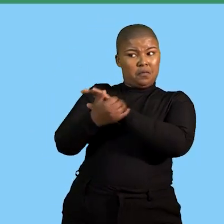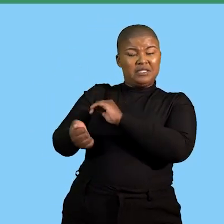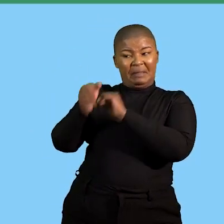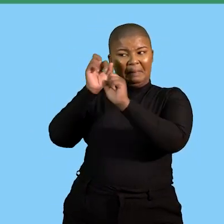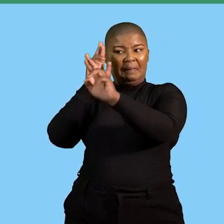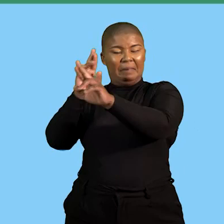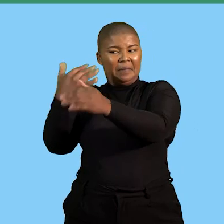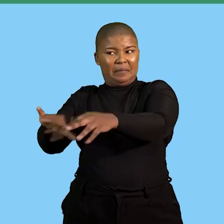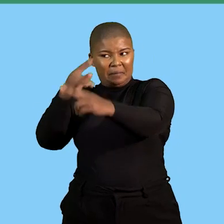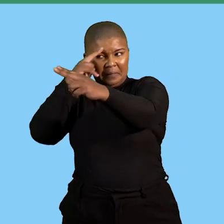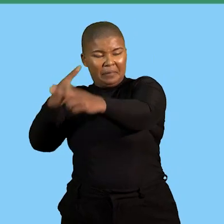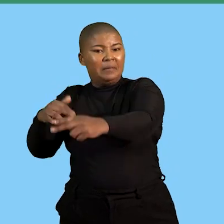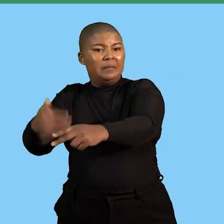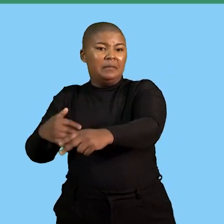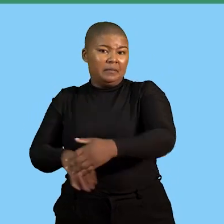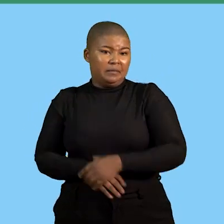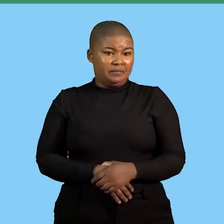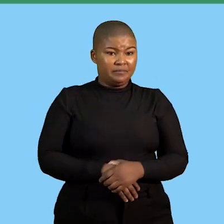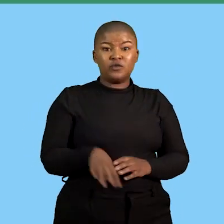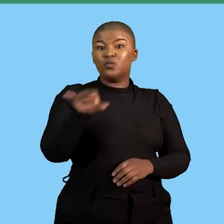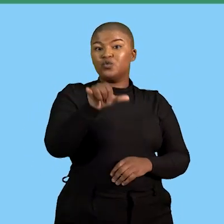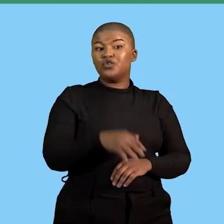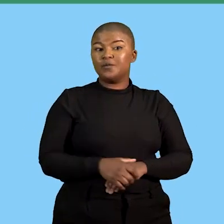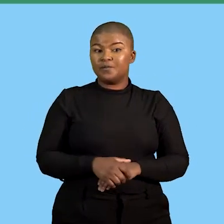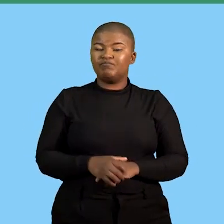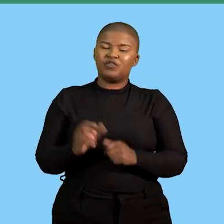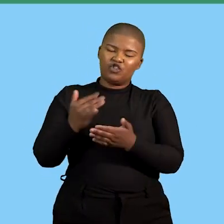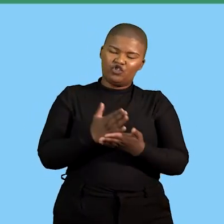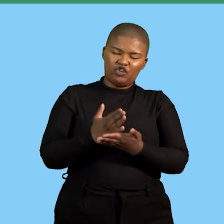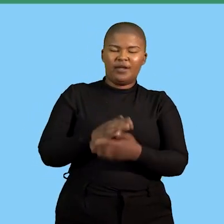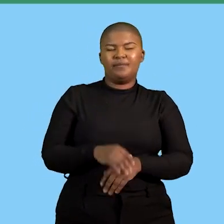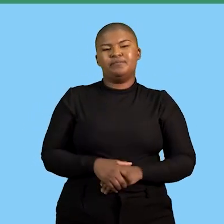members. These would be the criteria we call shared